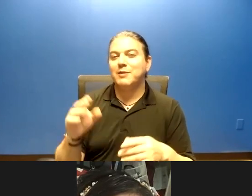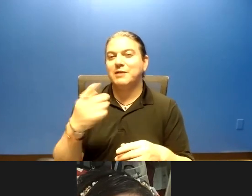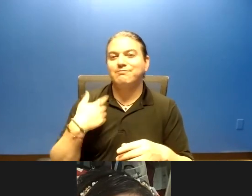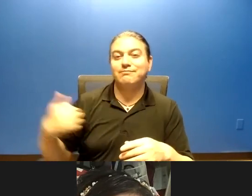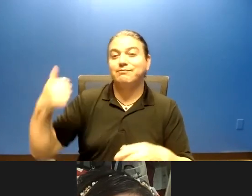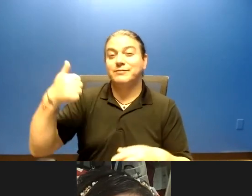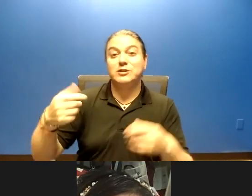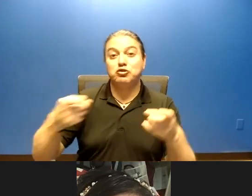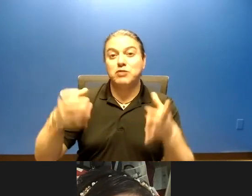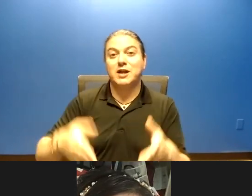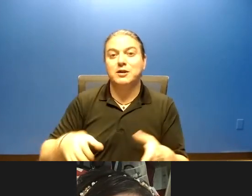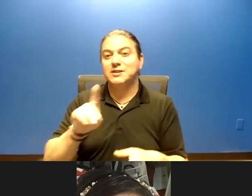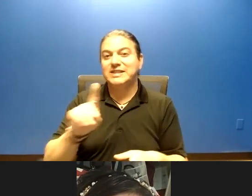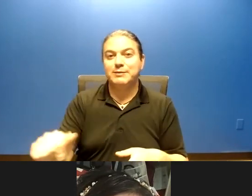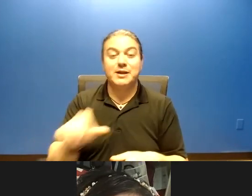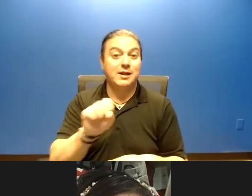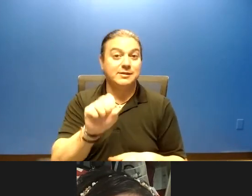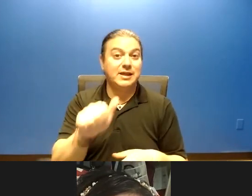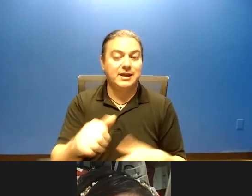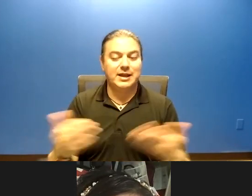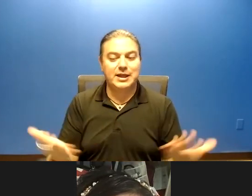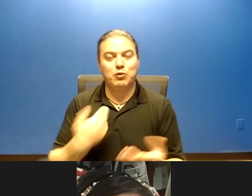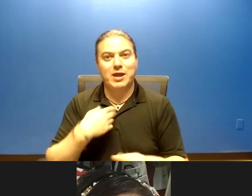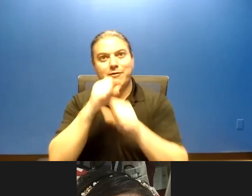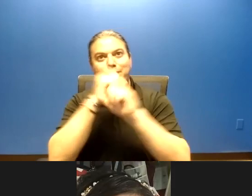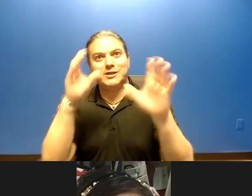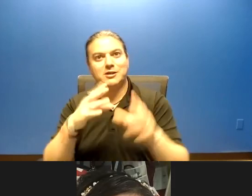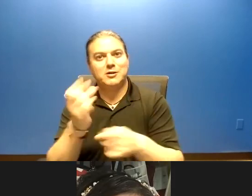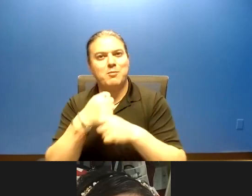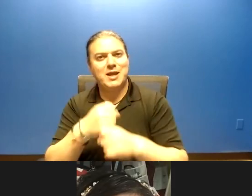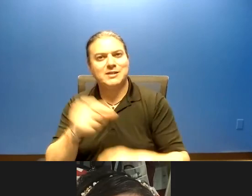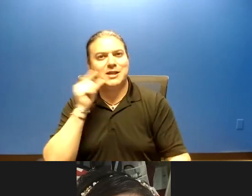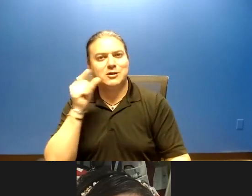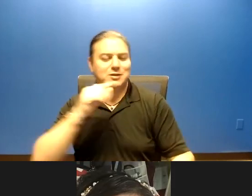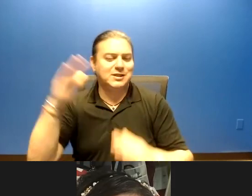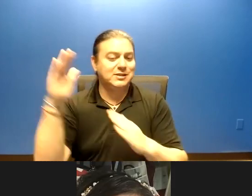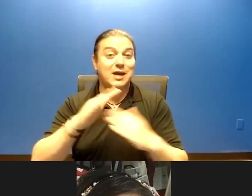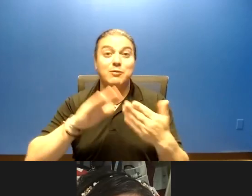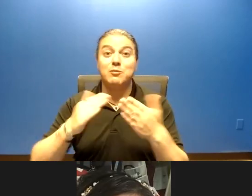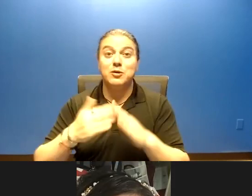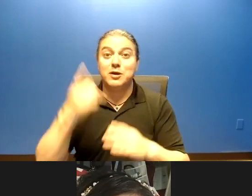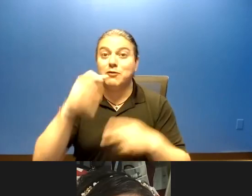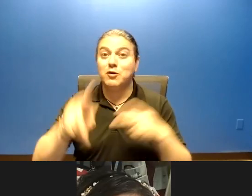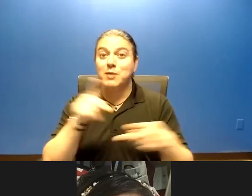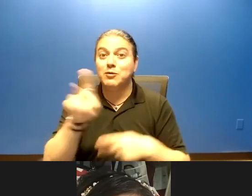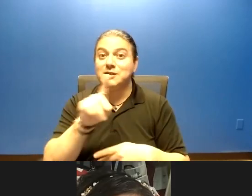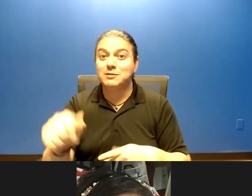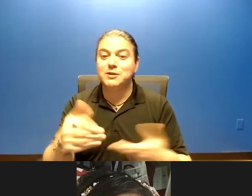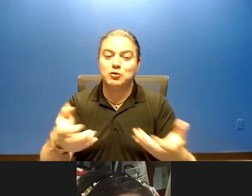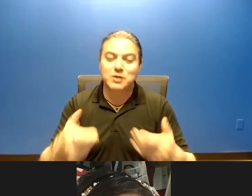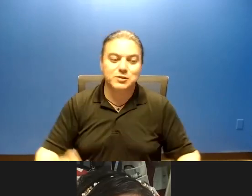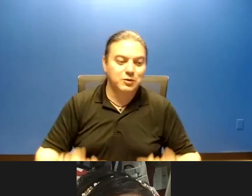Disability SA. And here we have a vision to make San Antonio the #1 community where people with disabilities want to live,